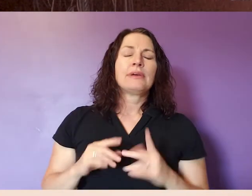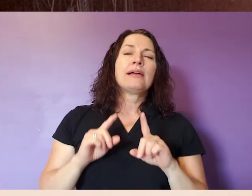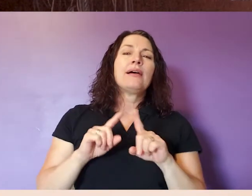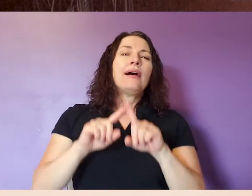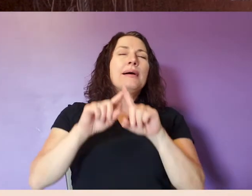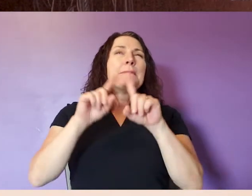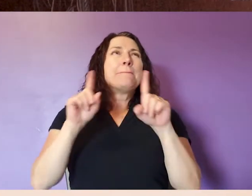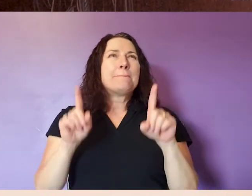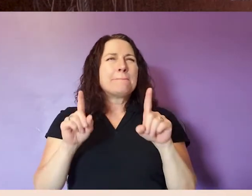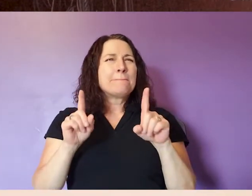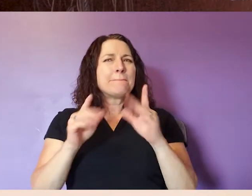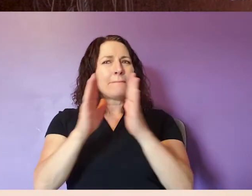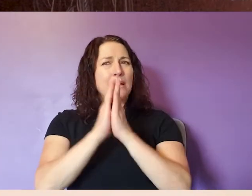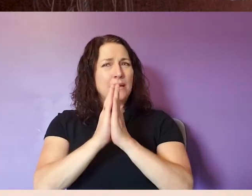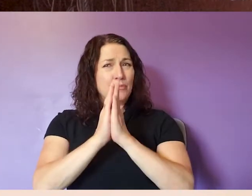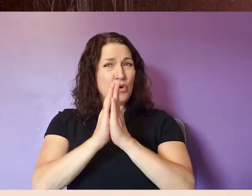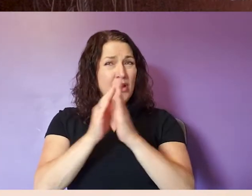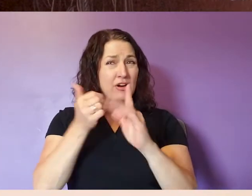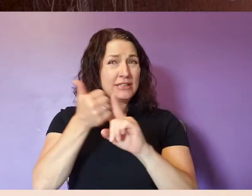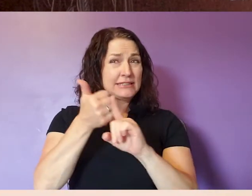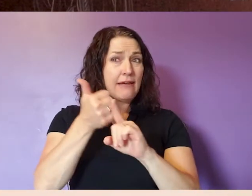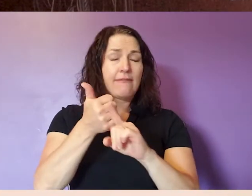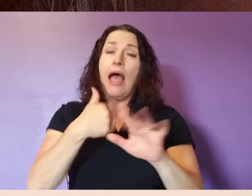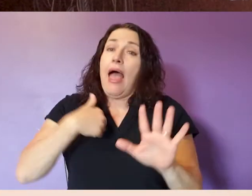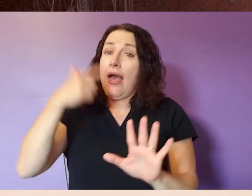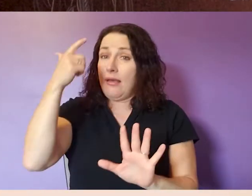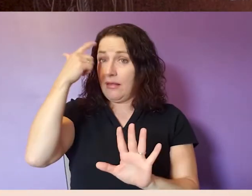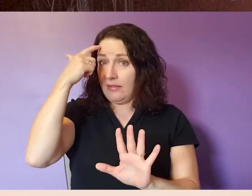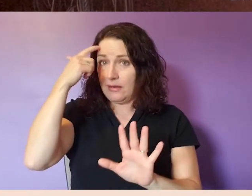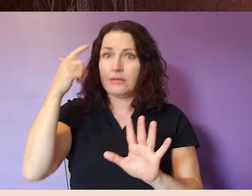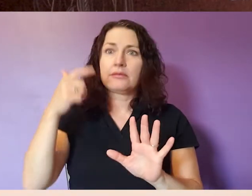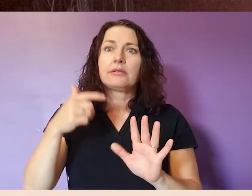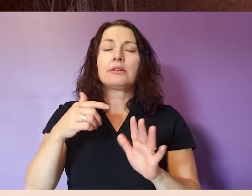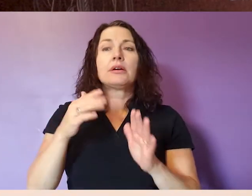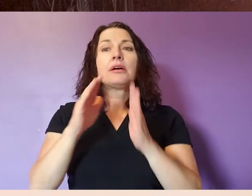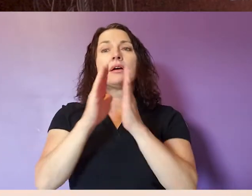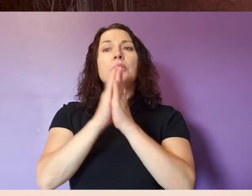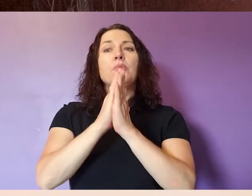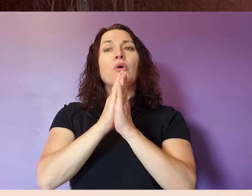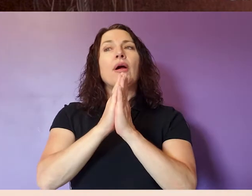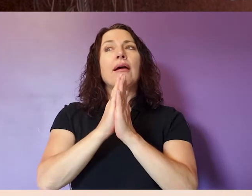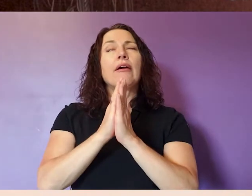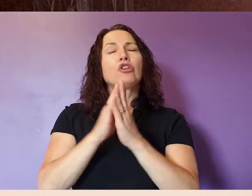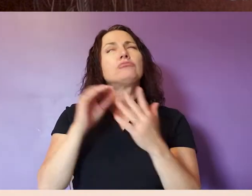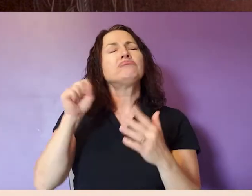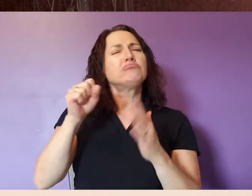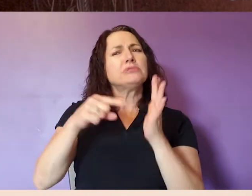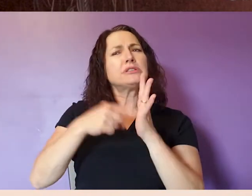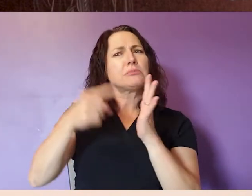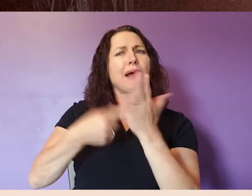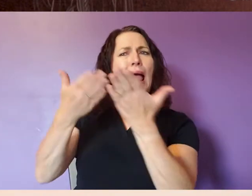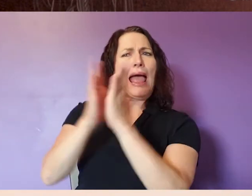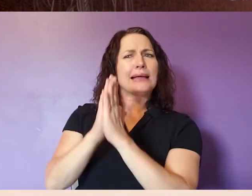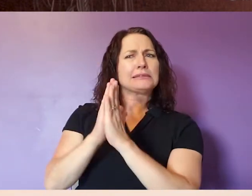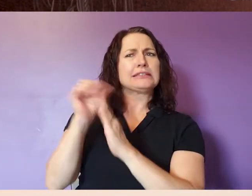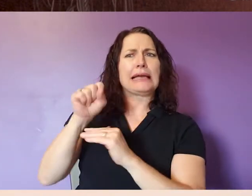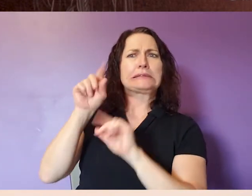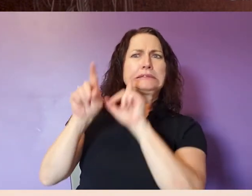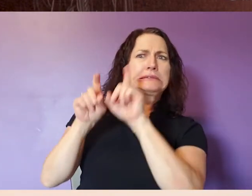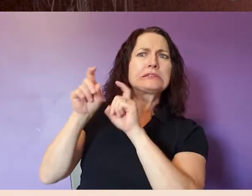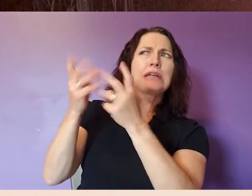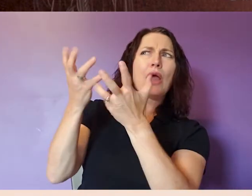what prayer is i think is sometimes it's asking but sometimes it's